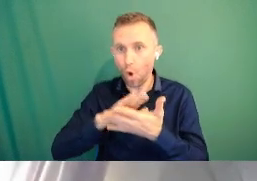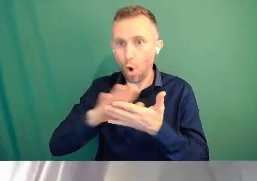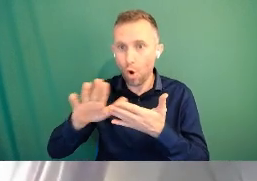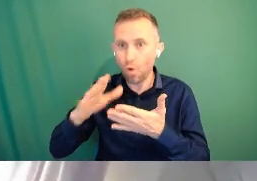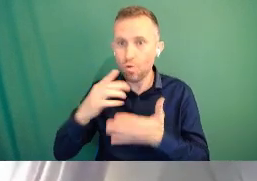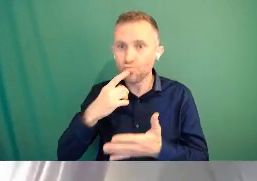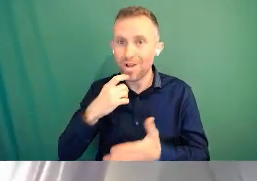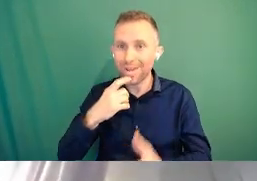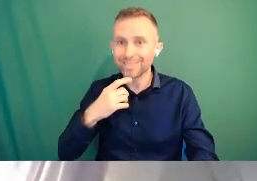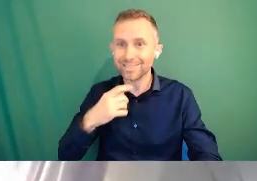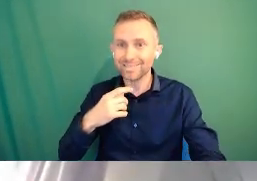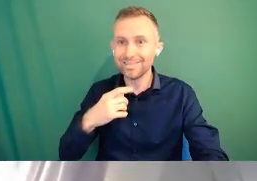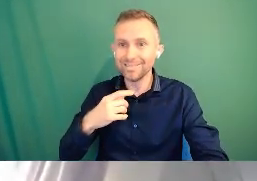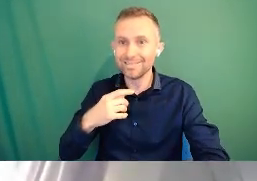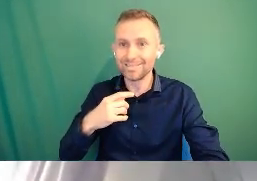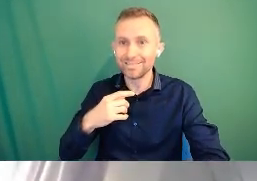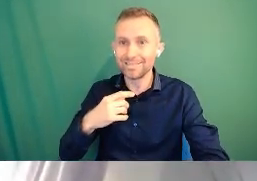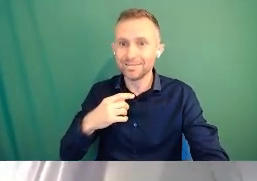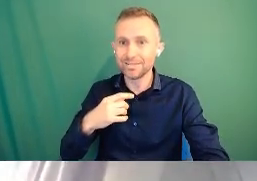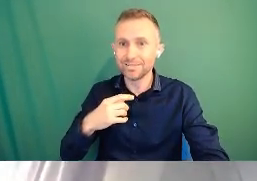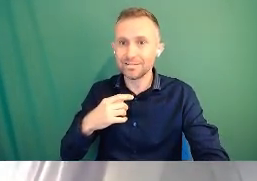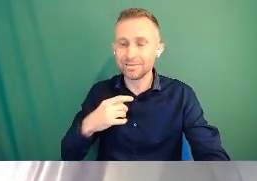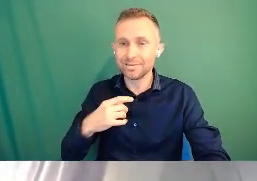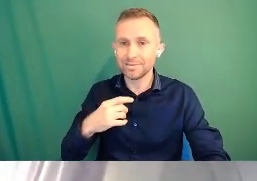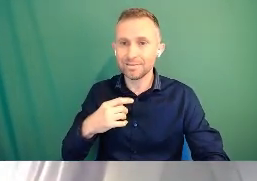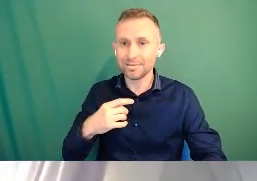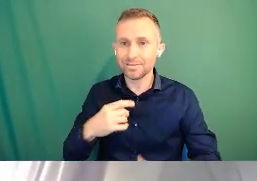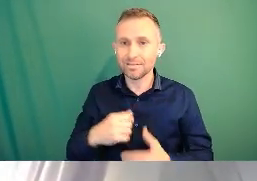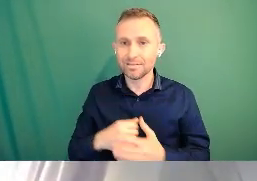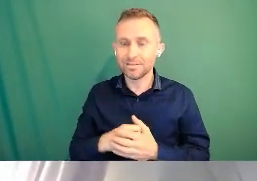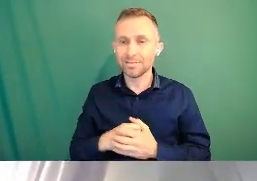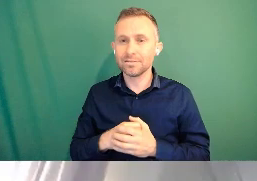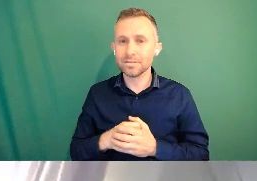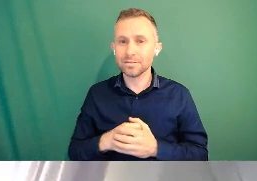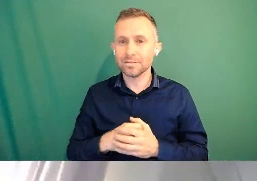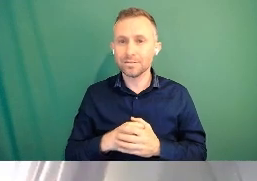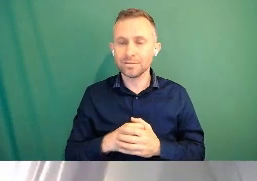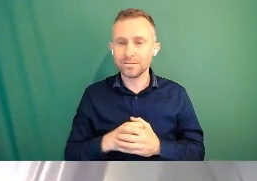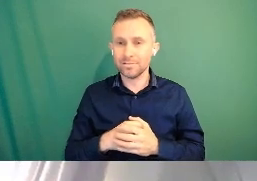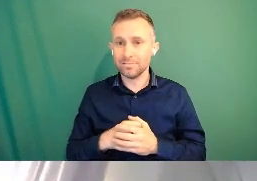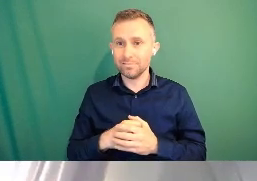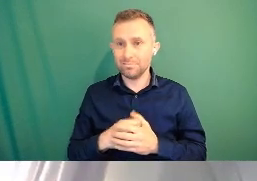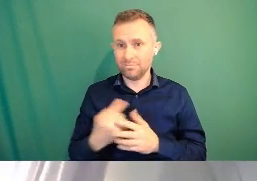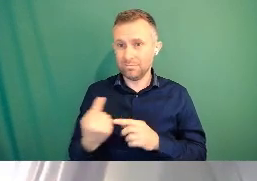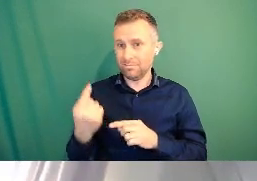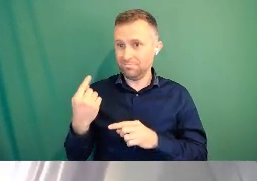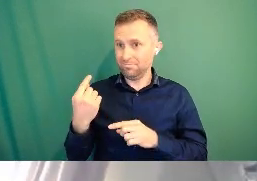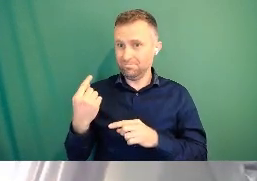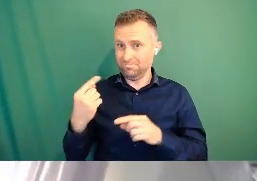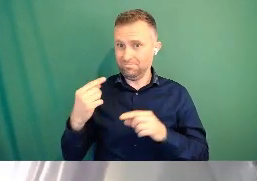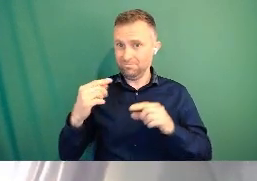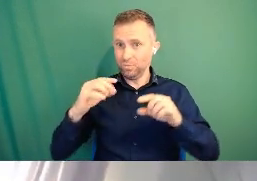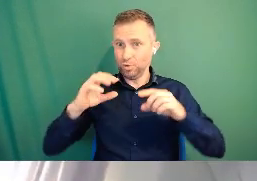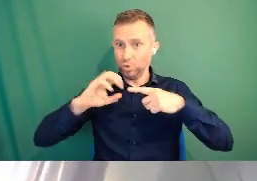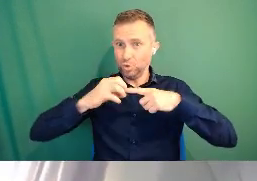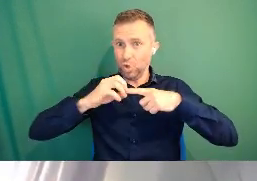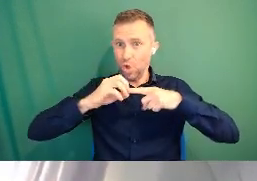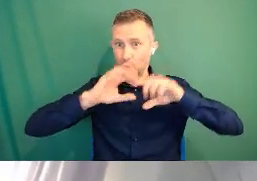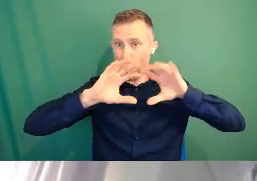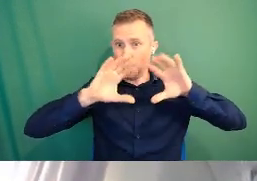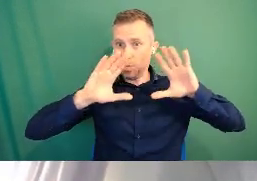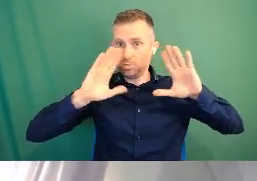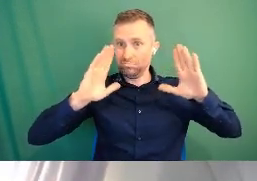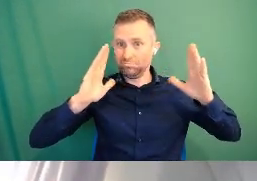reasons. One is the fact that it was used, the stone that was used to build the castle has got a